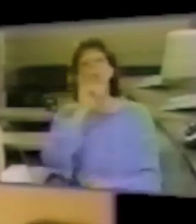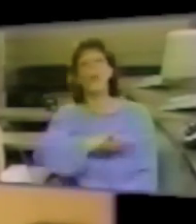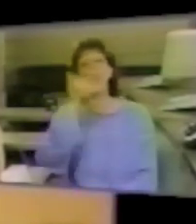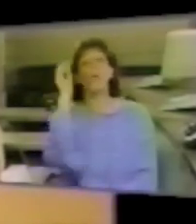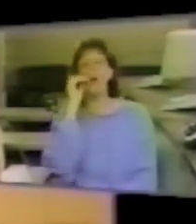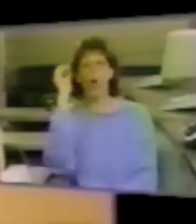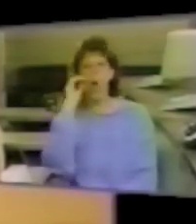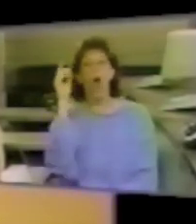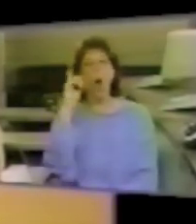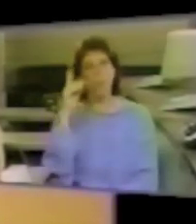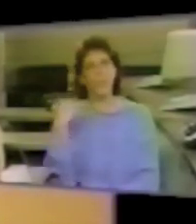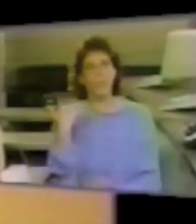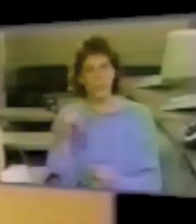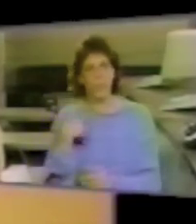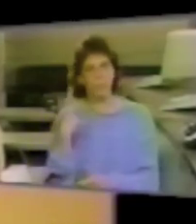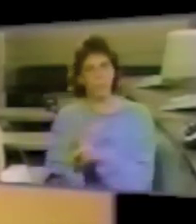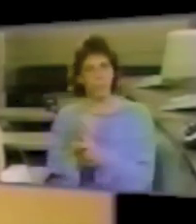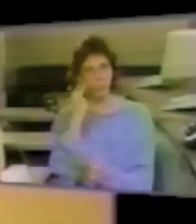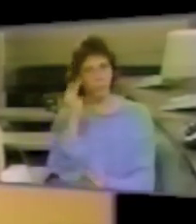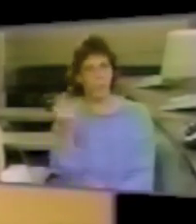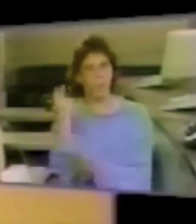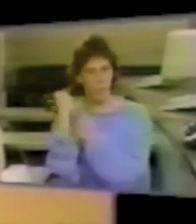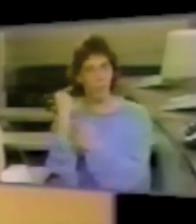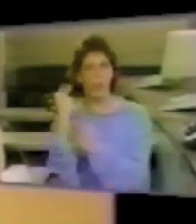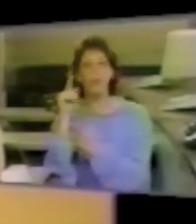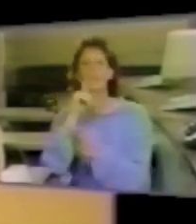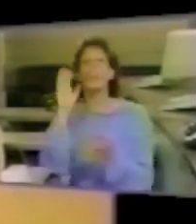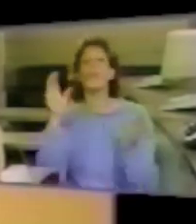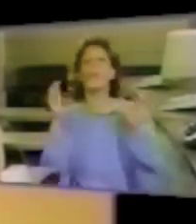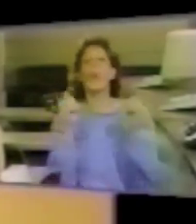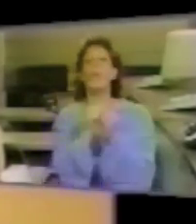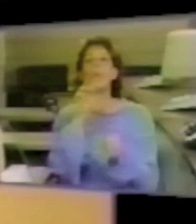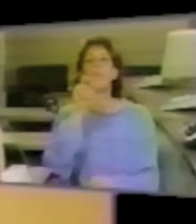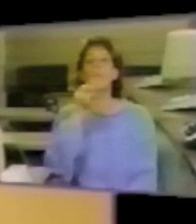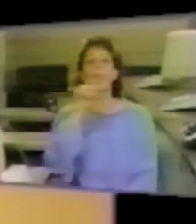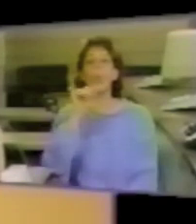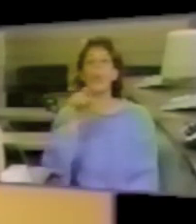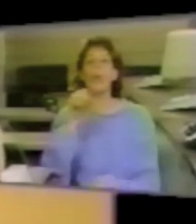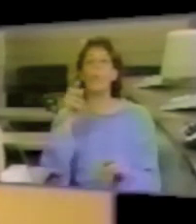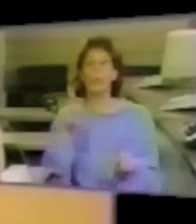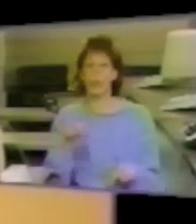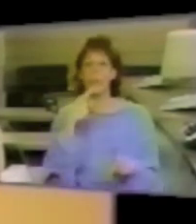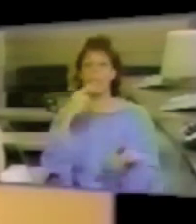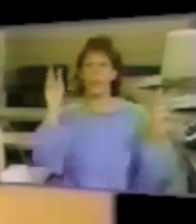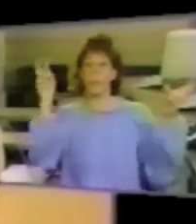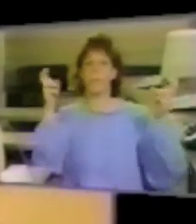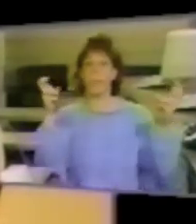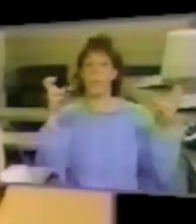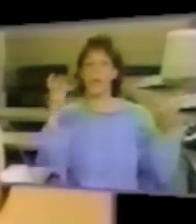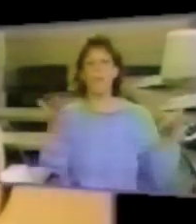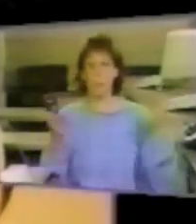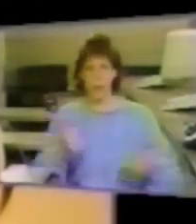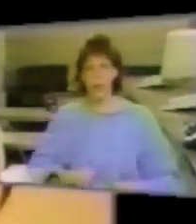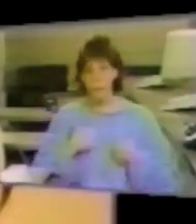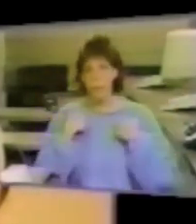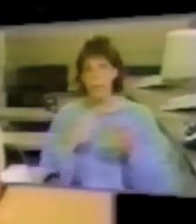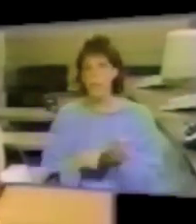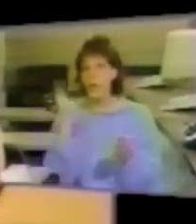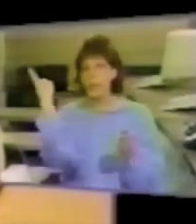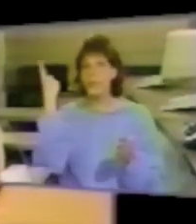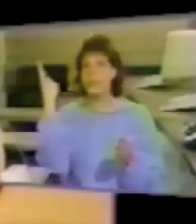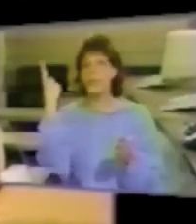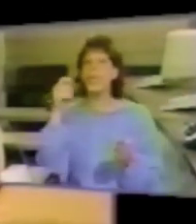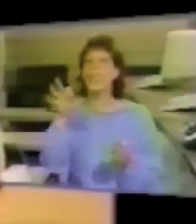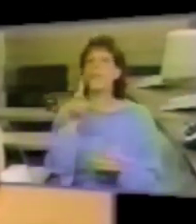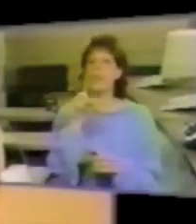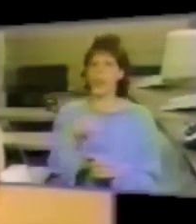to something Fred Allen, a 1940s radio personality, once said. We may only live once, but if we do it